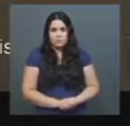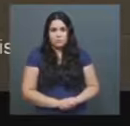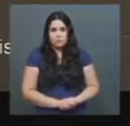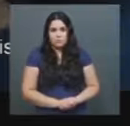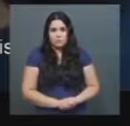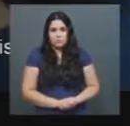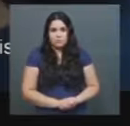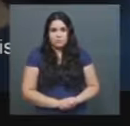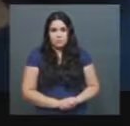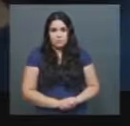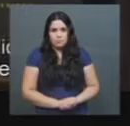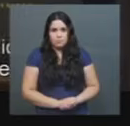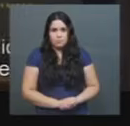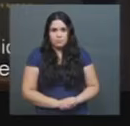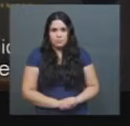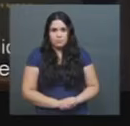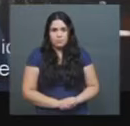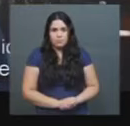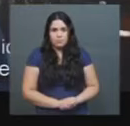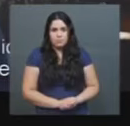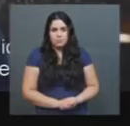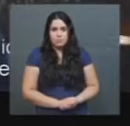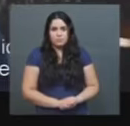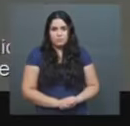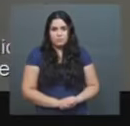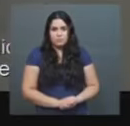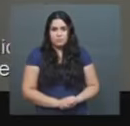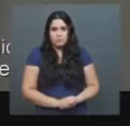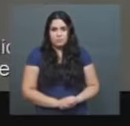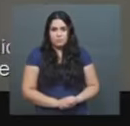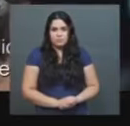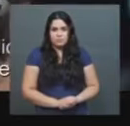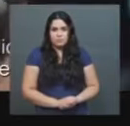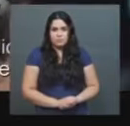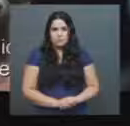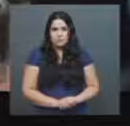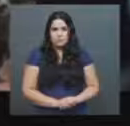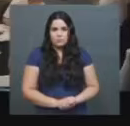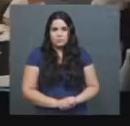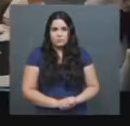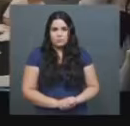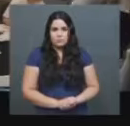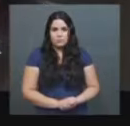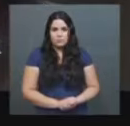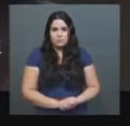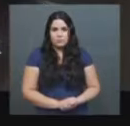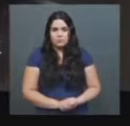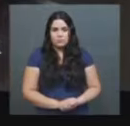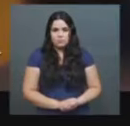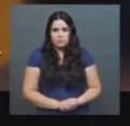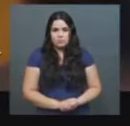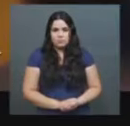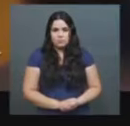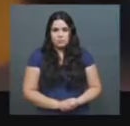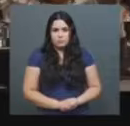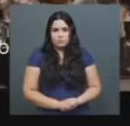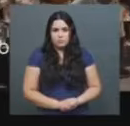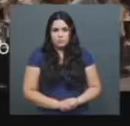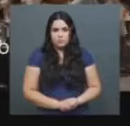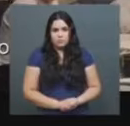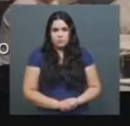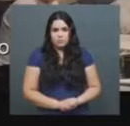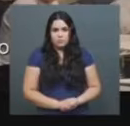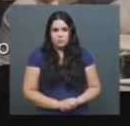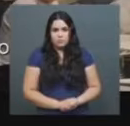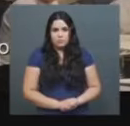Space test group needs a computer. Catherine's the gal for that. She can handle any numbers you put in front of her. They never had a colored in here, but don't embarrass me. This wasn't